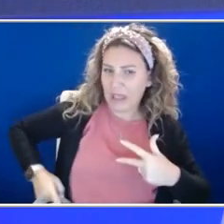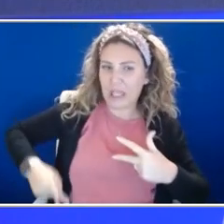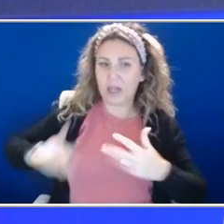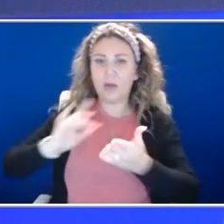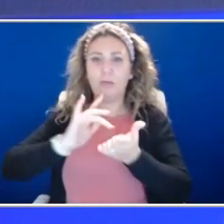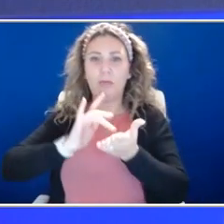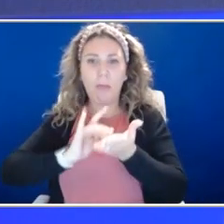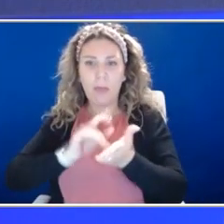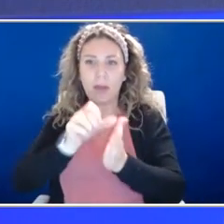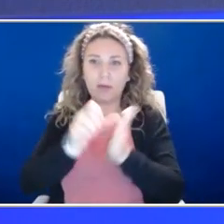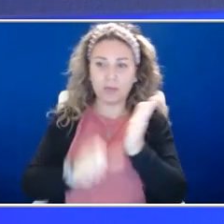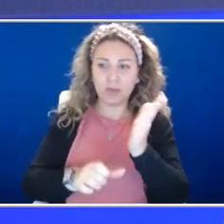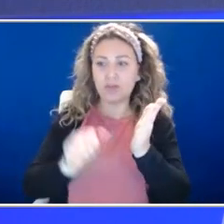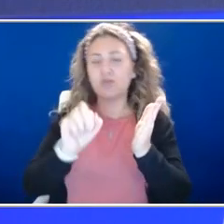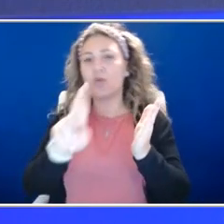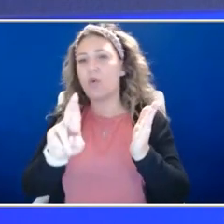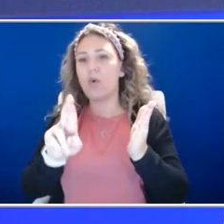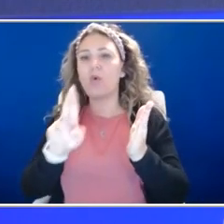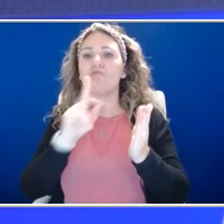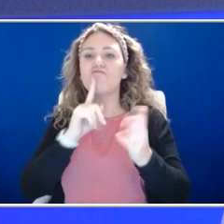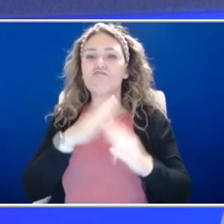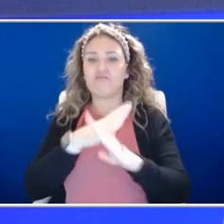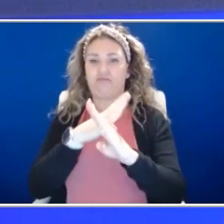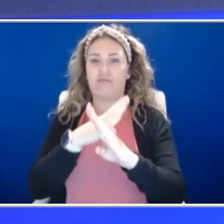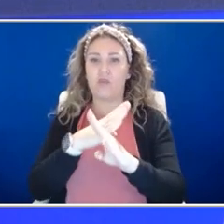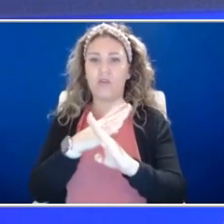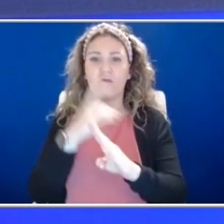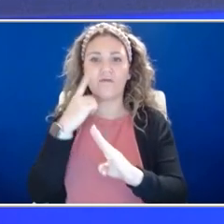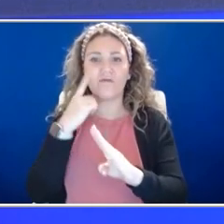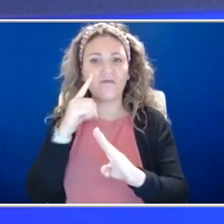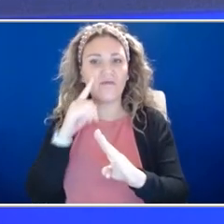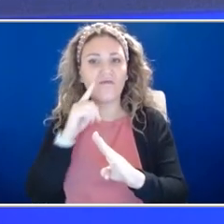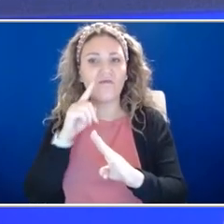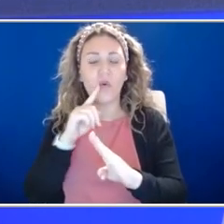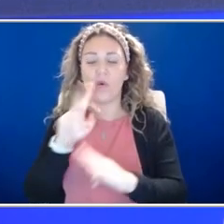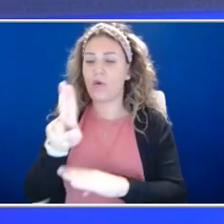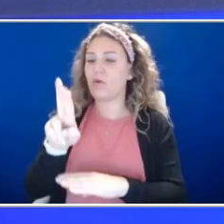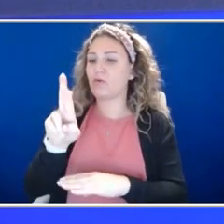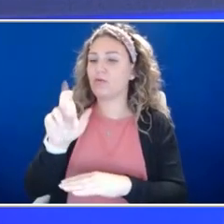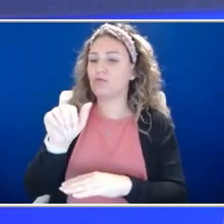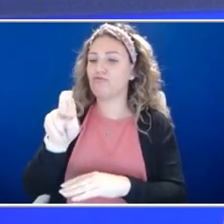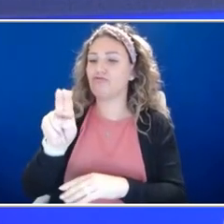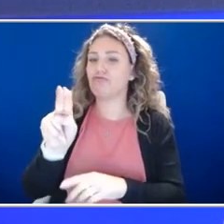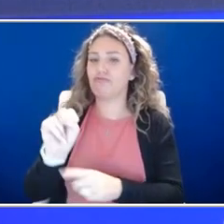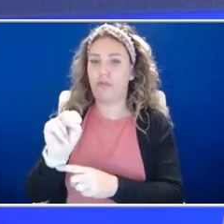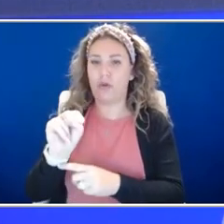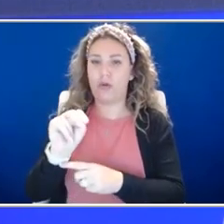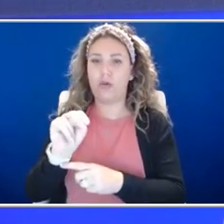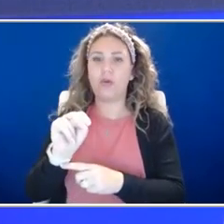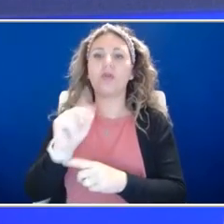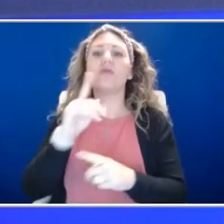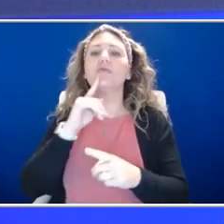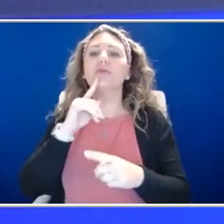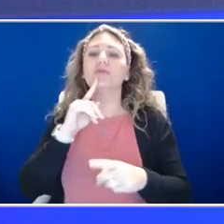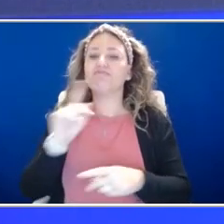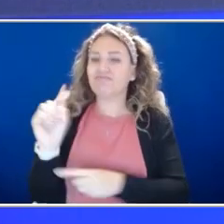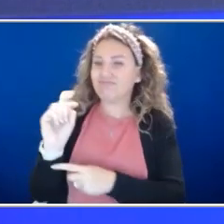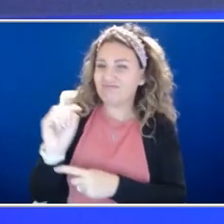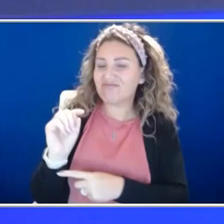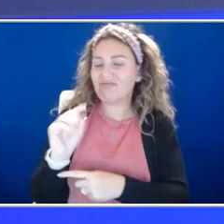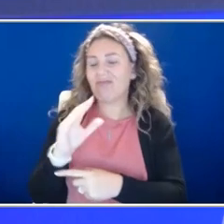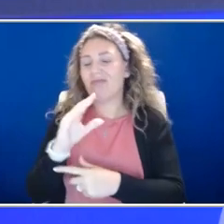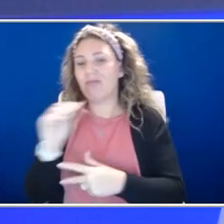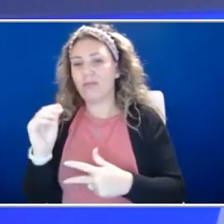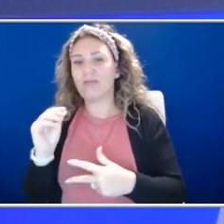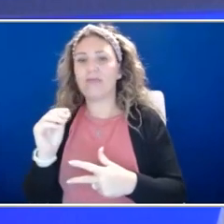procedures, or blockage to urine outflow from obstruction. It's essentially a plumbing problem. And